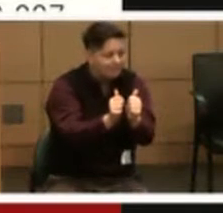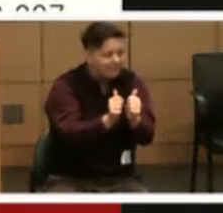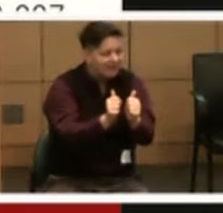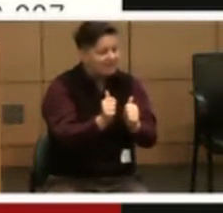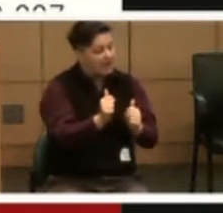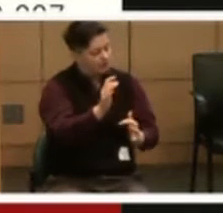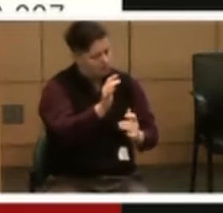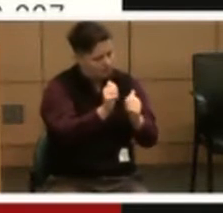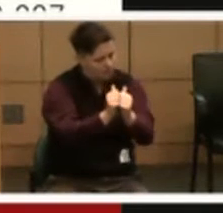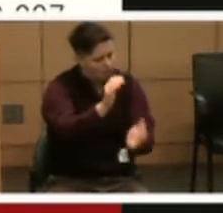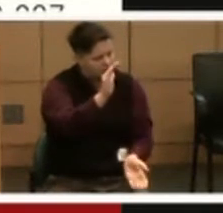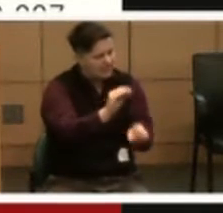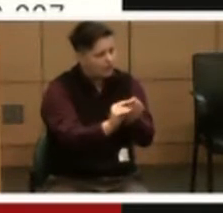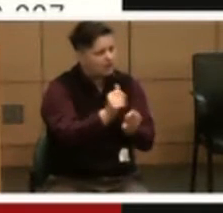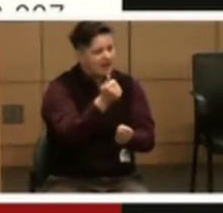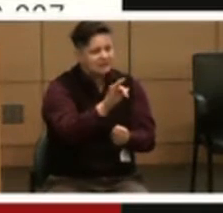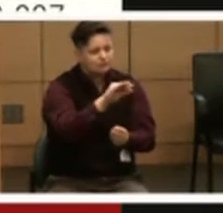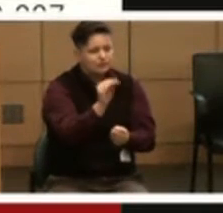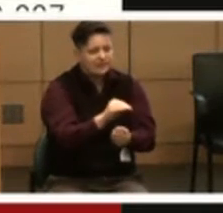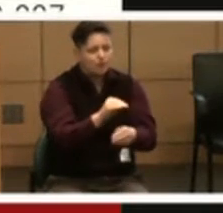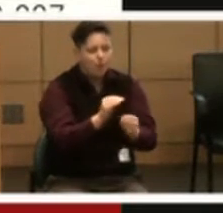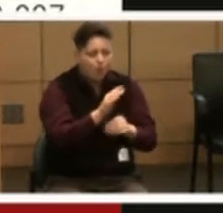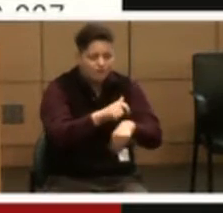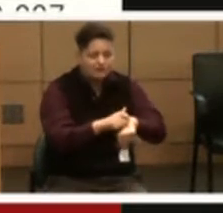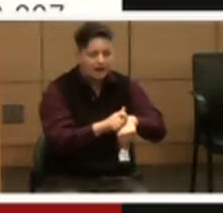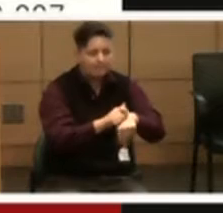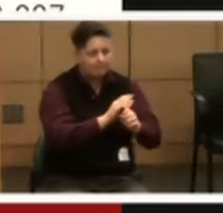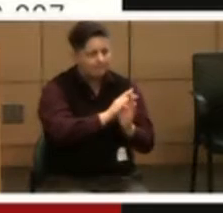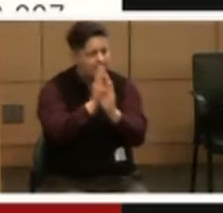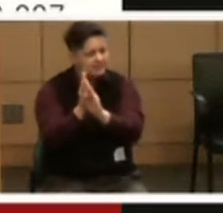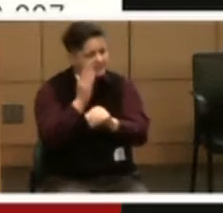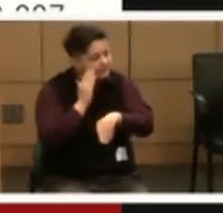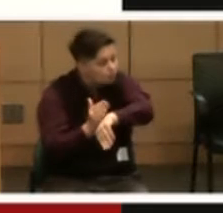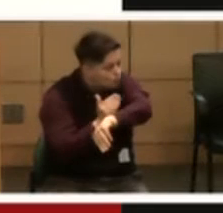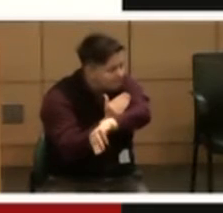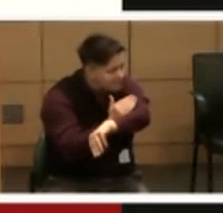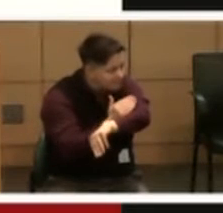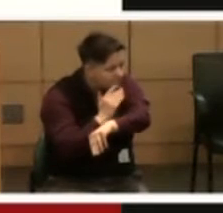time. So there is definitely improvement.